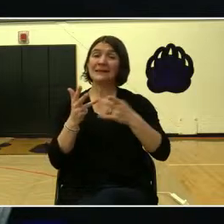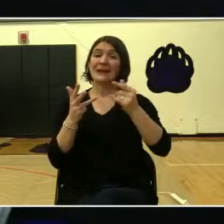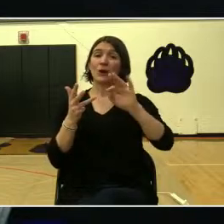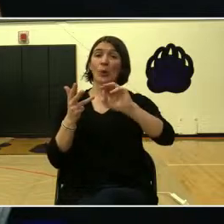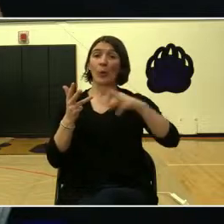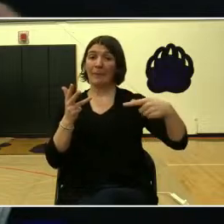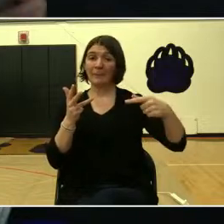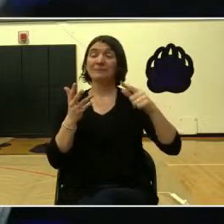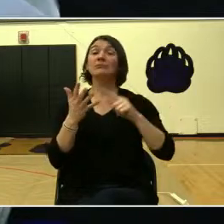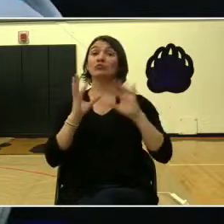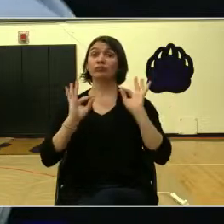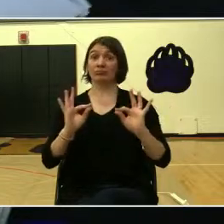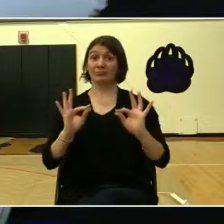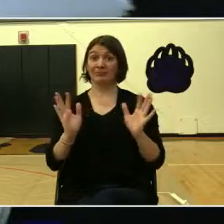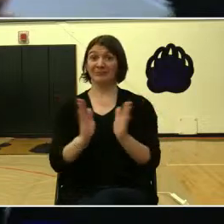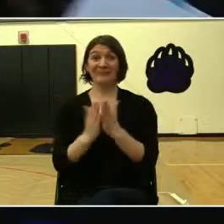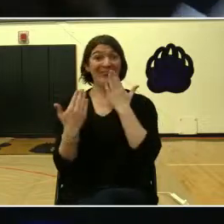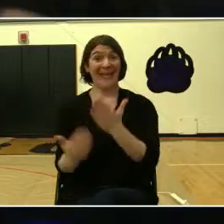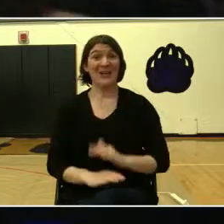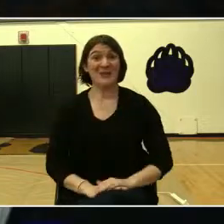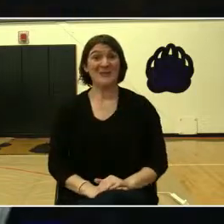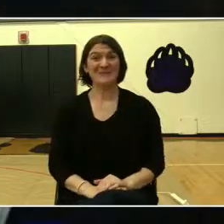quit thank